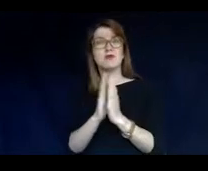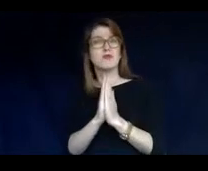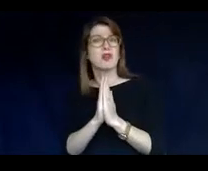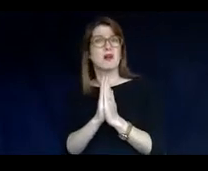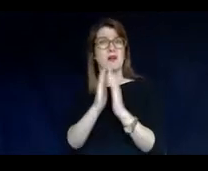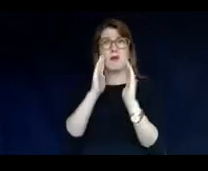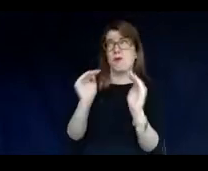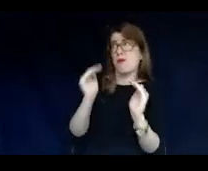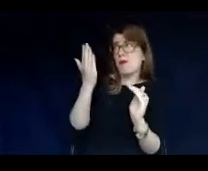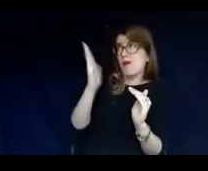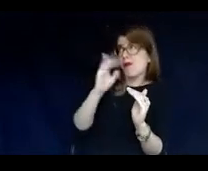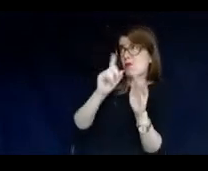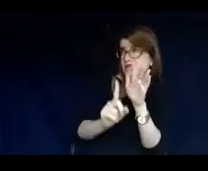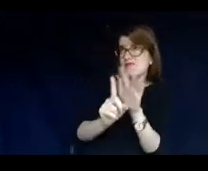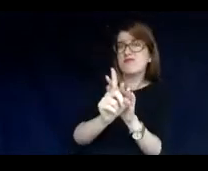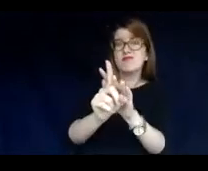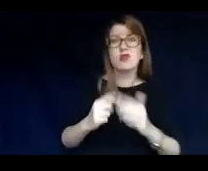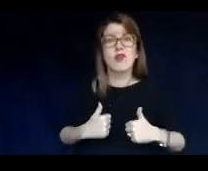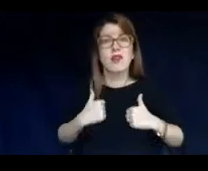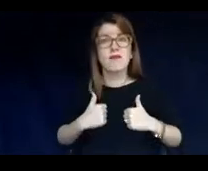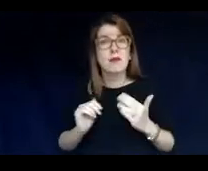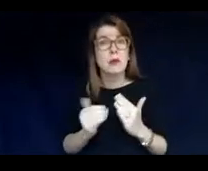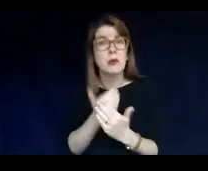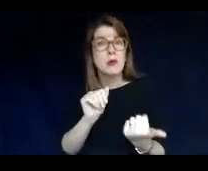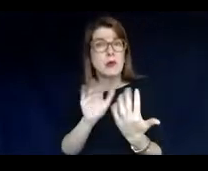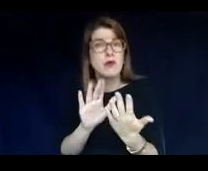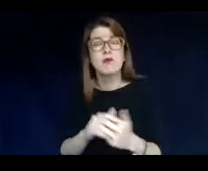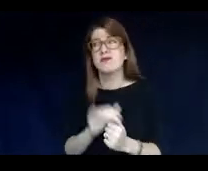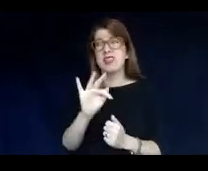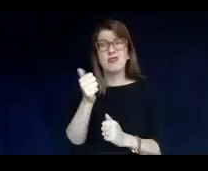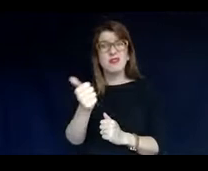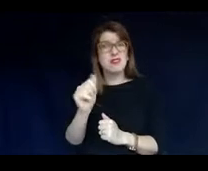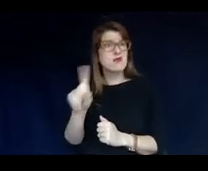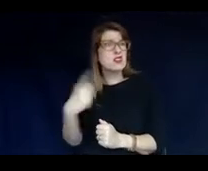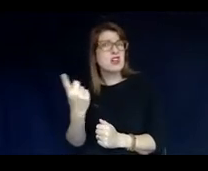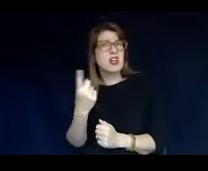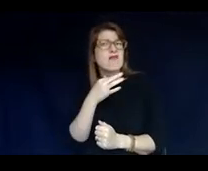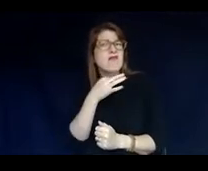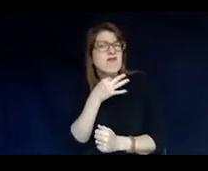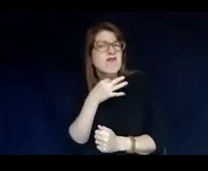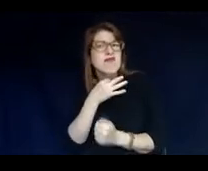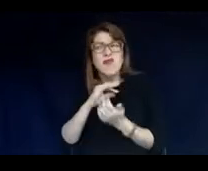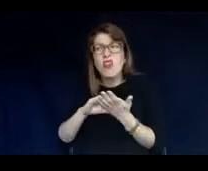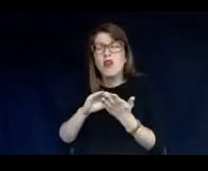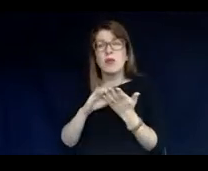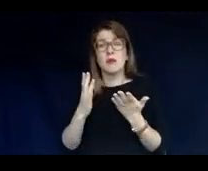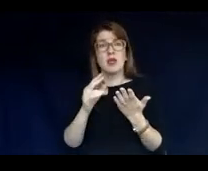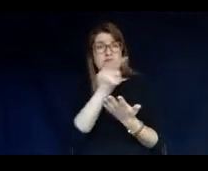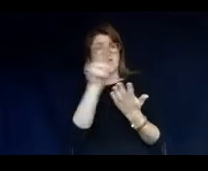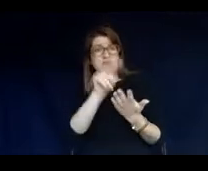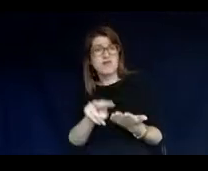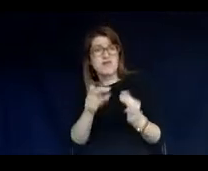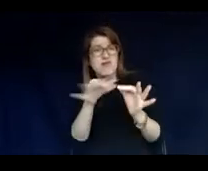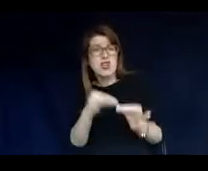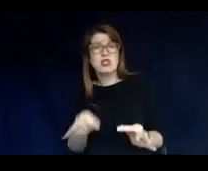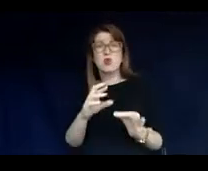show himself in our lives in new ways. And if you're just checking faith out, maybe just reflect on these lyrics or sing them out, whatever suits you.